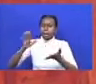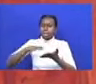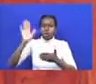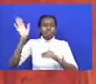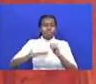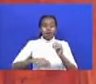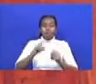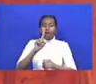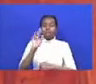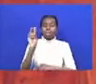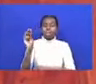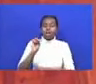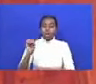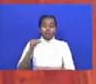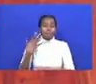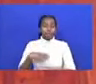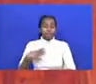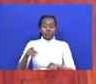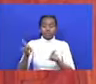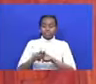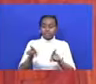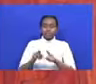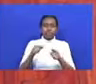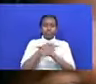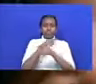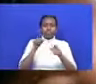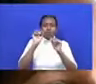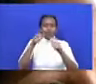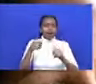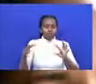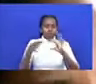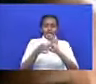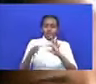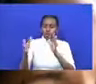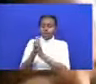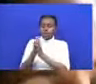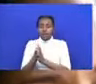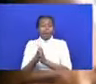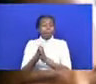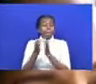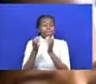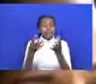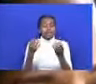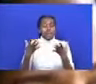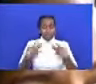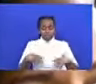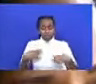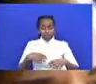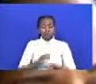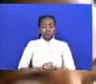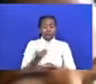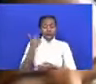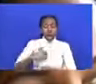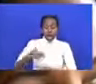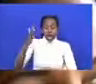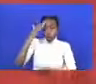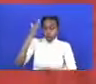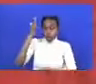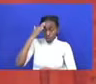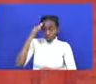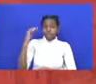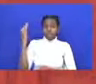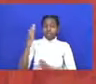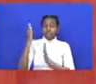And each of you go and get 10 people to get into Kingdom Commonwealth. In Uganda, I'm asking Apostle Grace to be my ambassador. In Zambia,